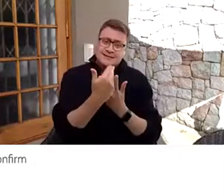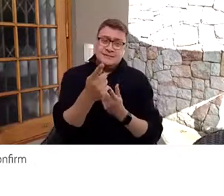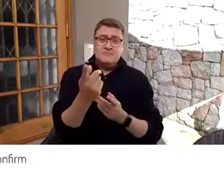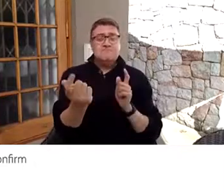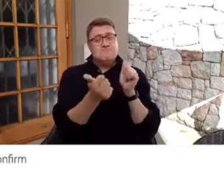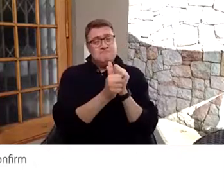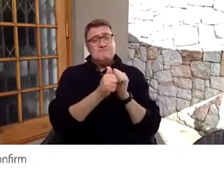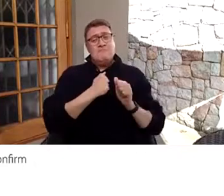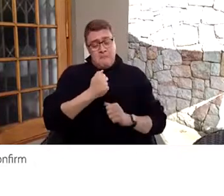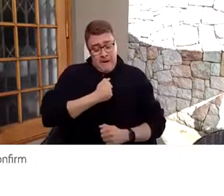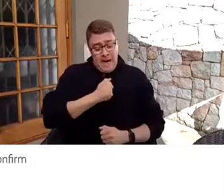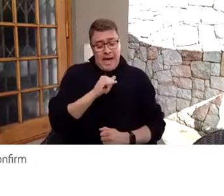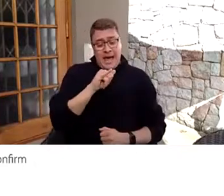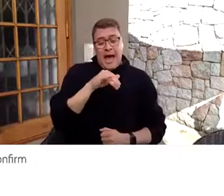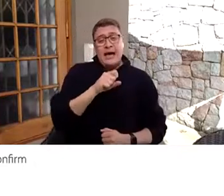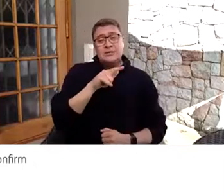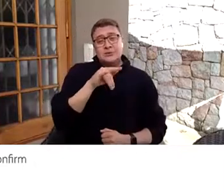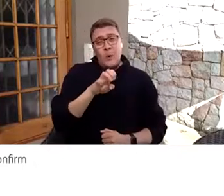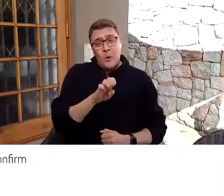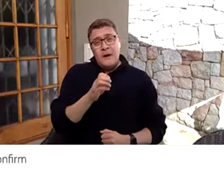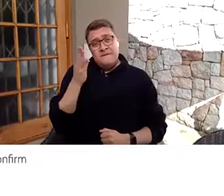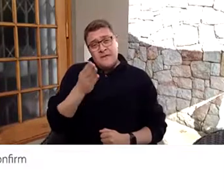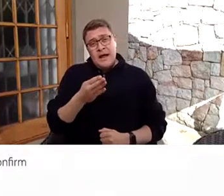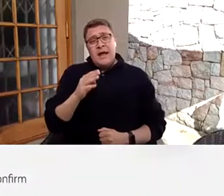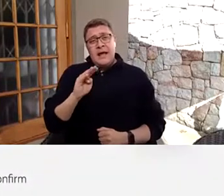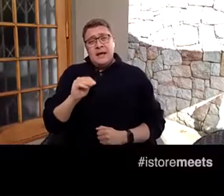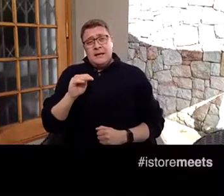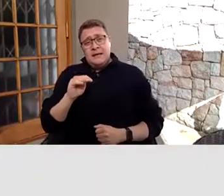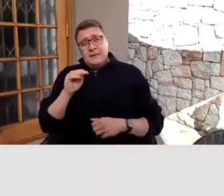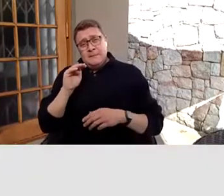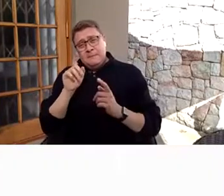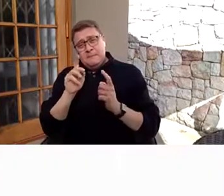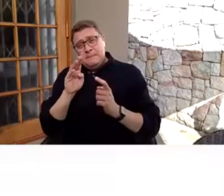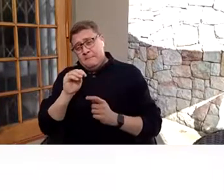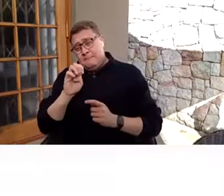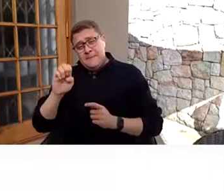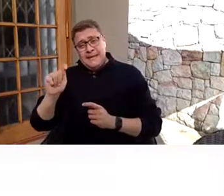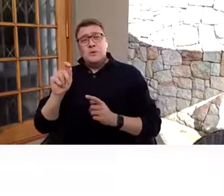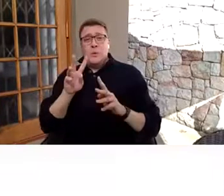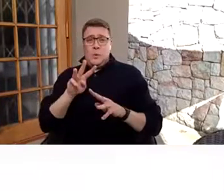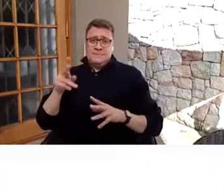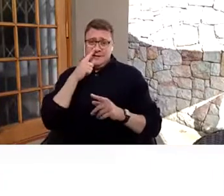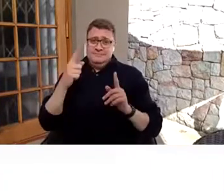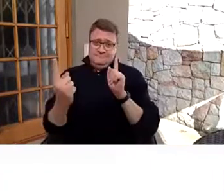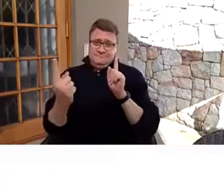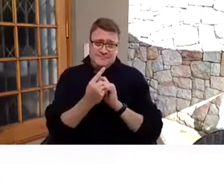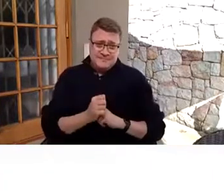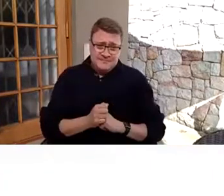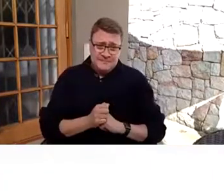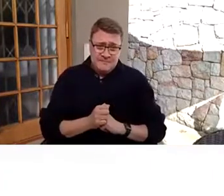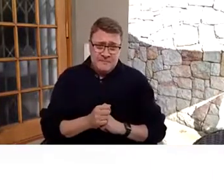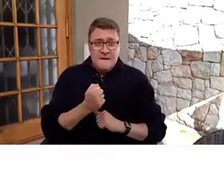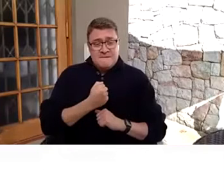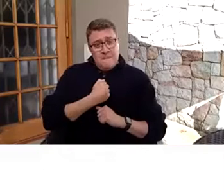website and book your next ticket for your next event. And just from my side, I want to